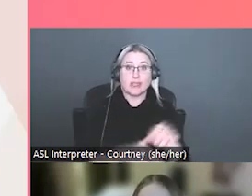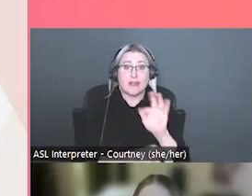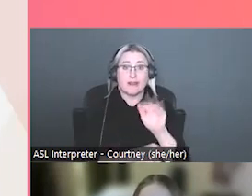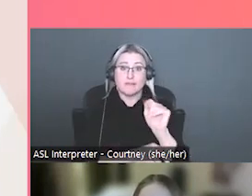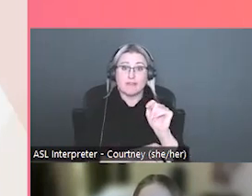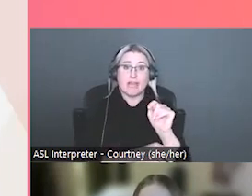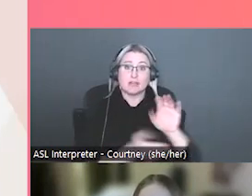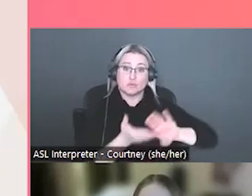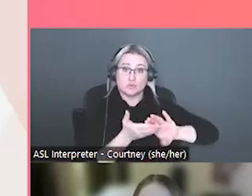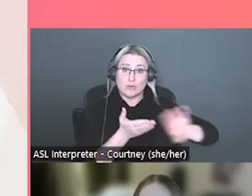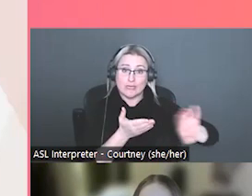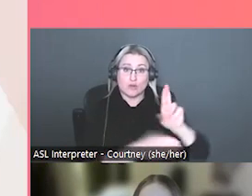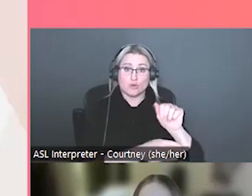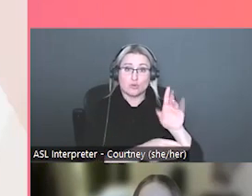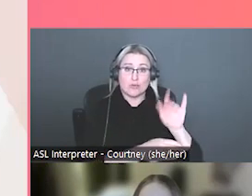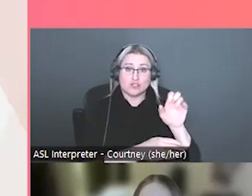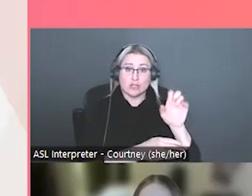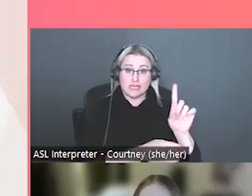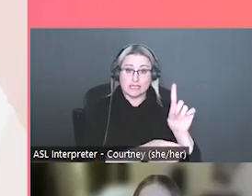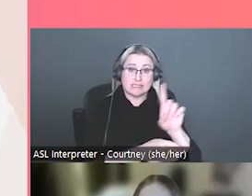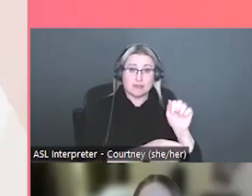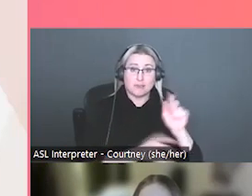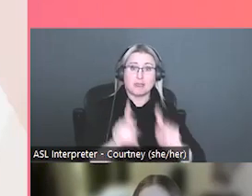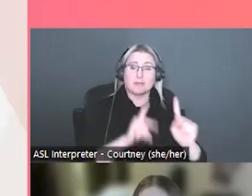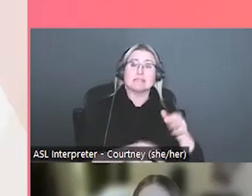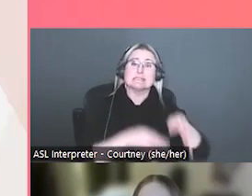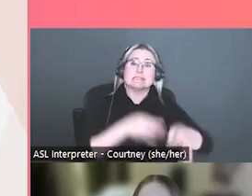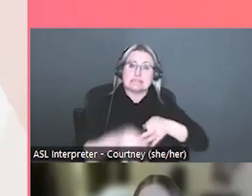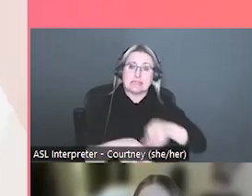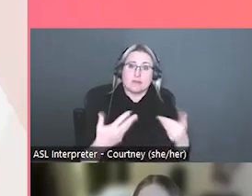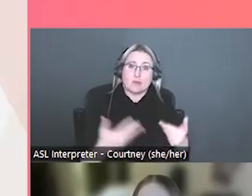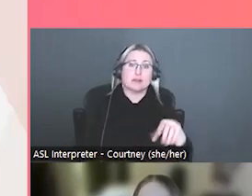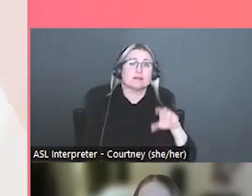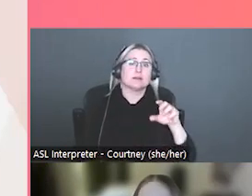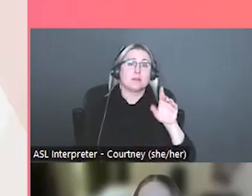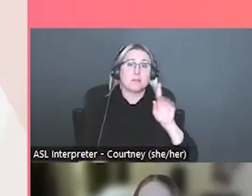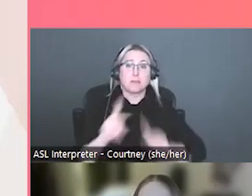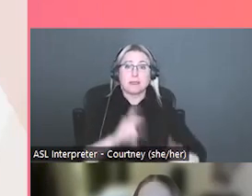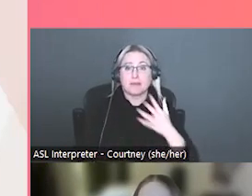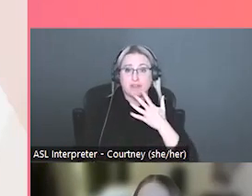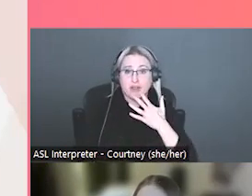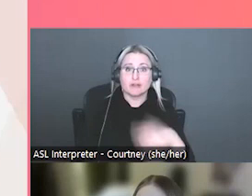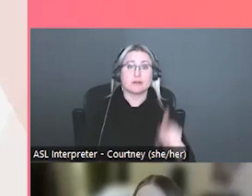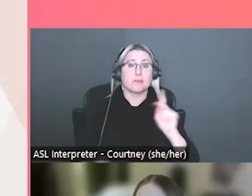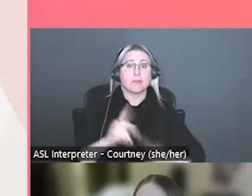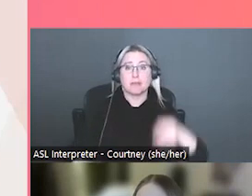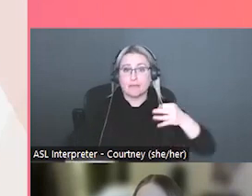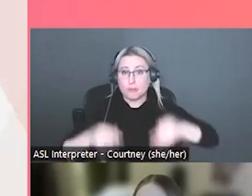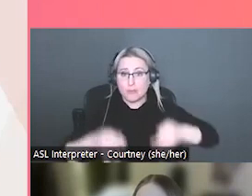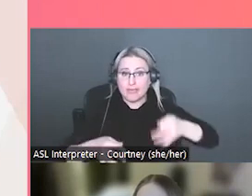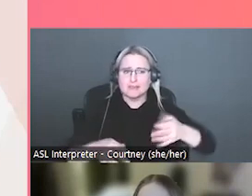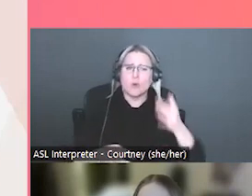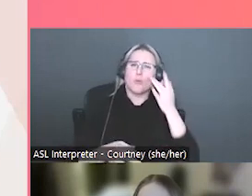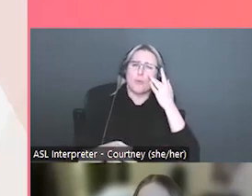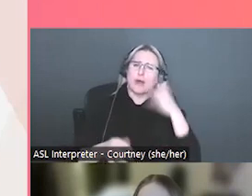disabled people instead of people of color, people with disabilities, people of weight. The intention behind our